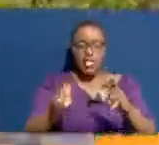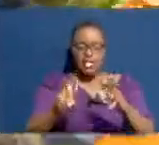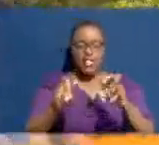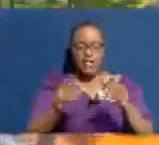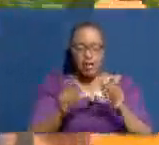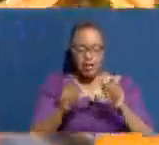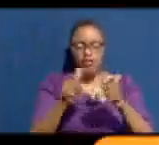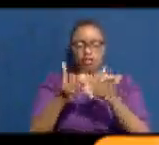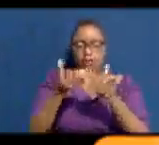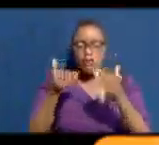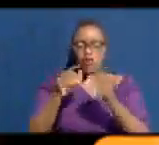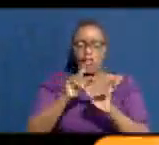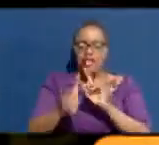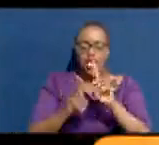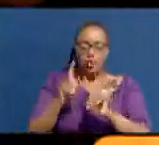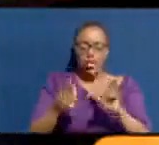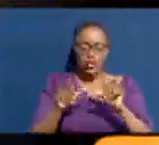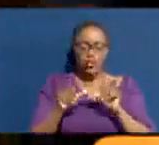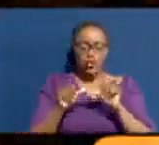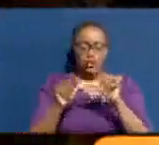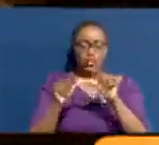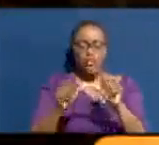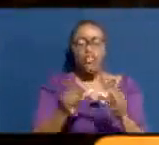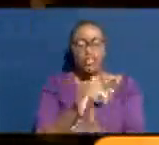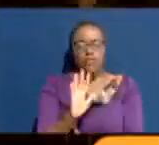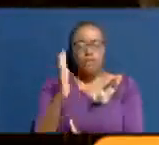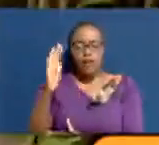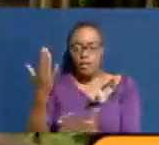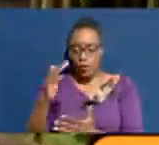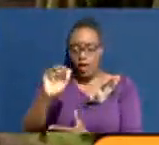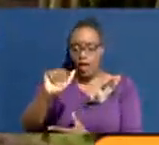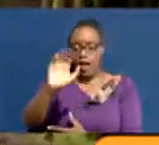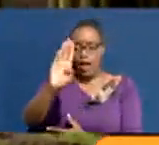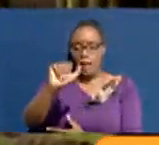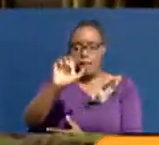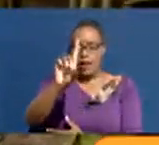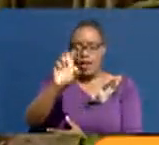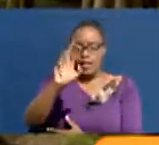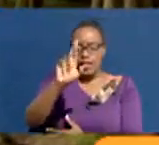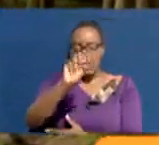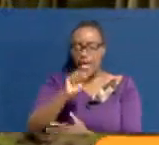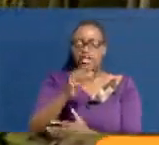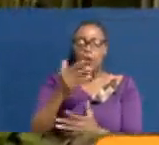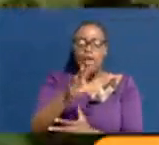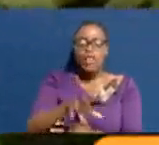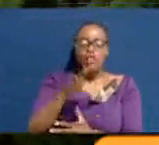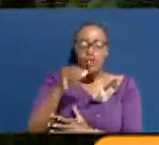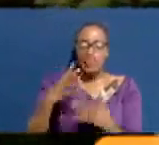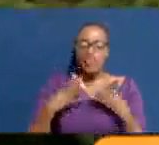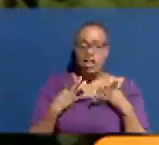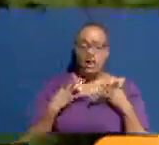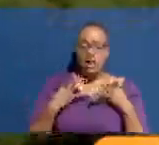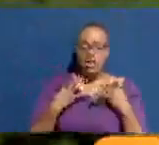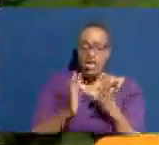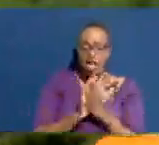informed by prior interrogations continued in the Abadea Forest, where officers are reported to have found what could be belongings and bits